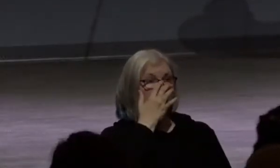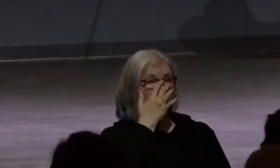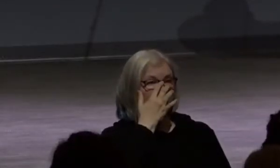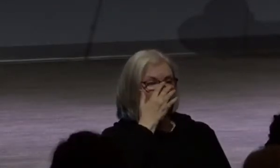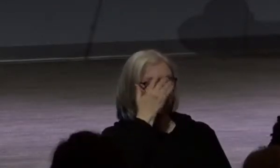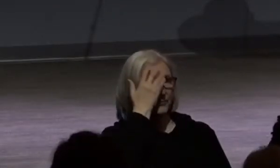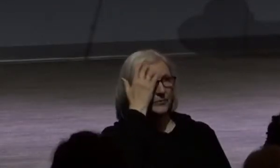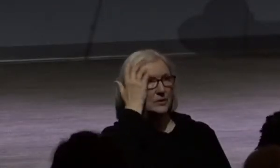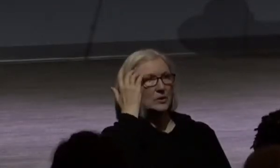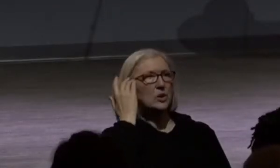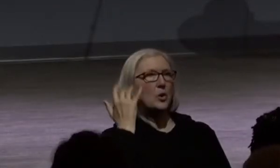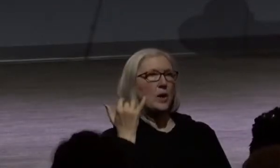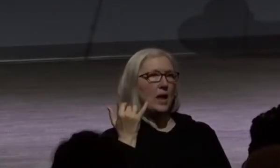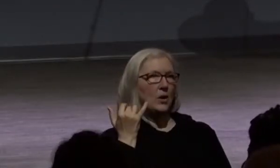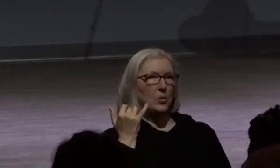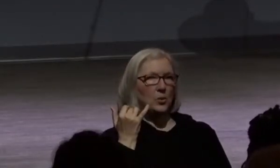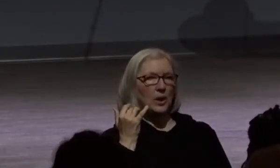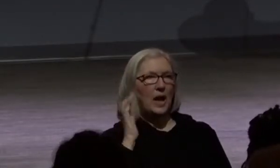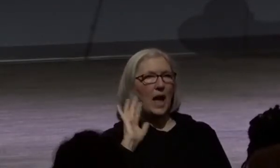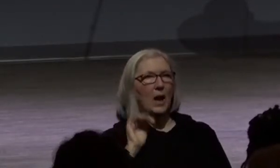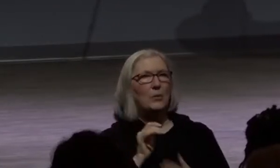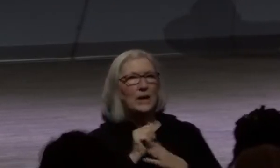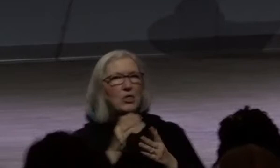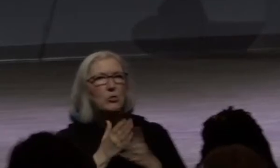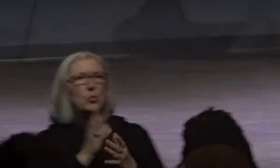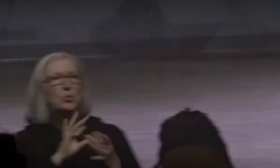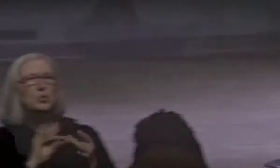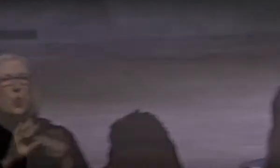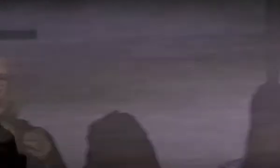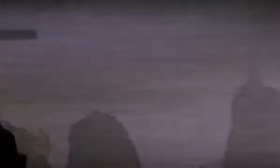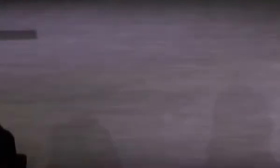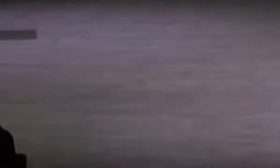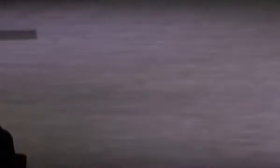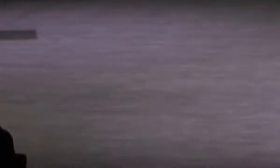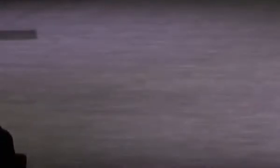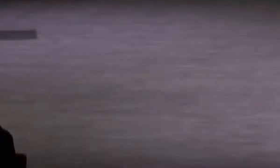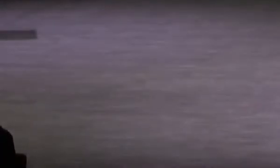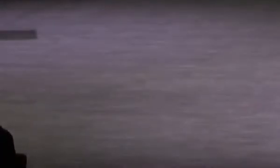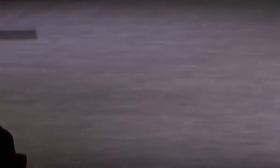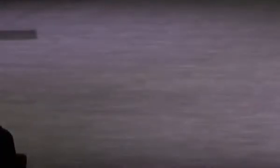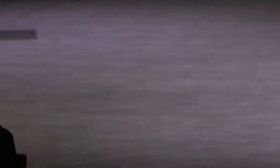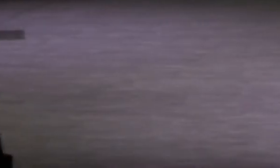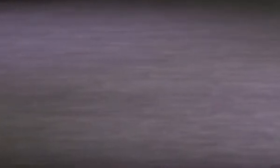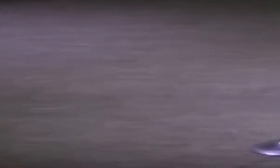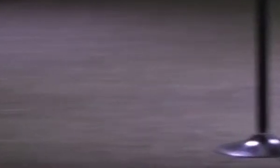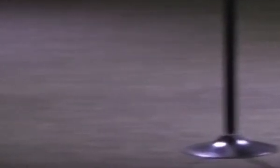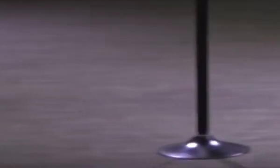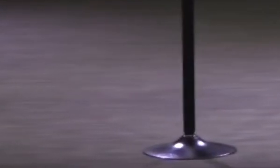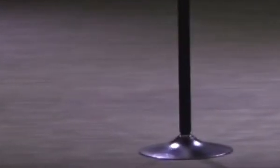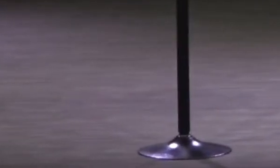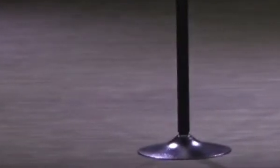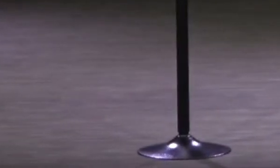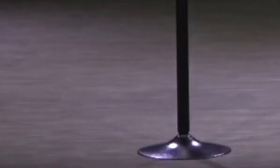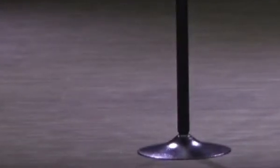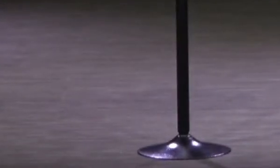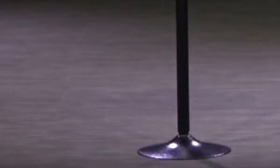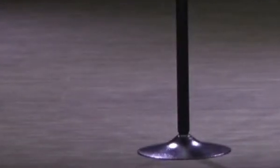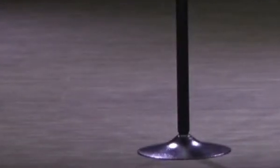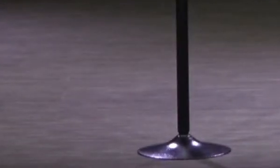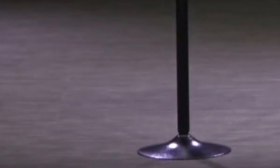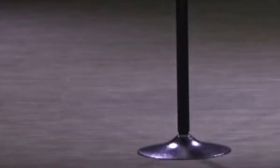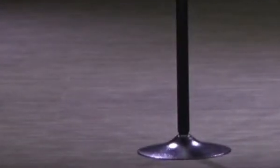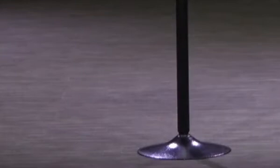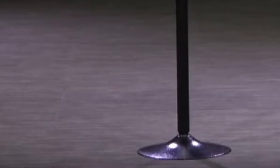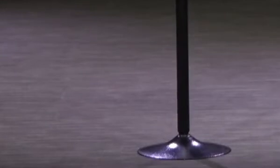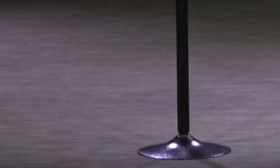So look, we're going to take a look at this. I'm going to take you through this story quickly because it's a great story, but I want to take a look at it from multiple witnesses. So